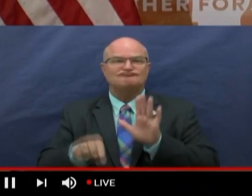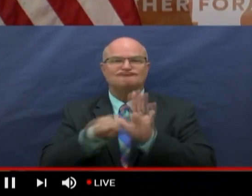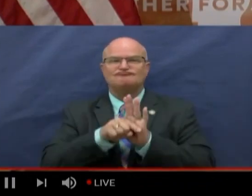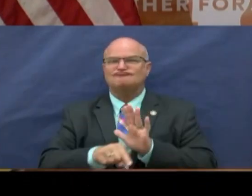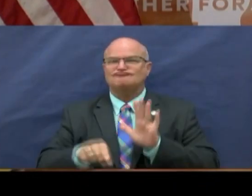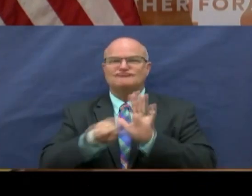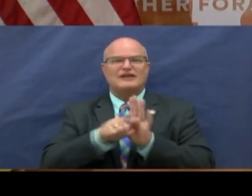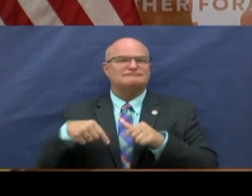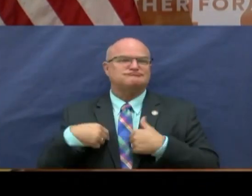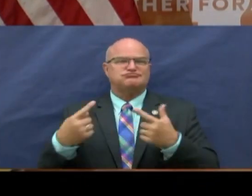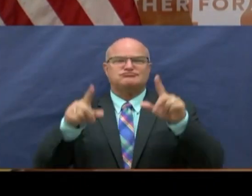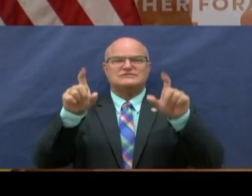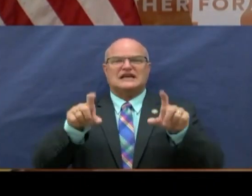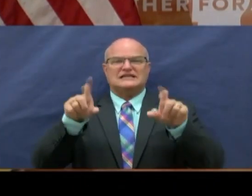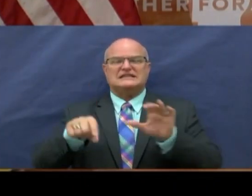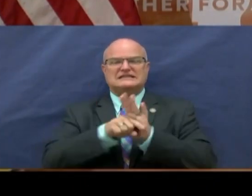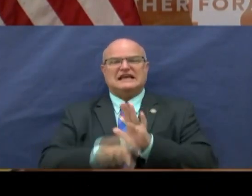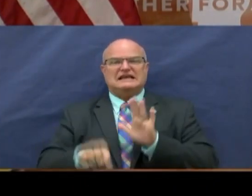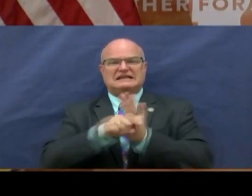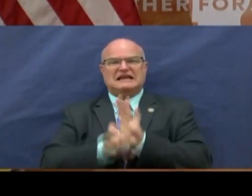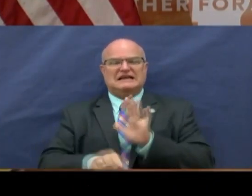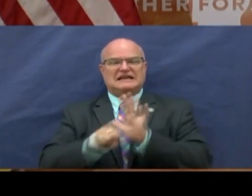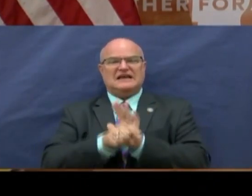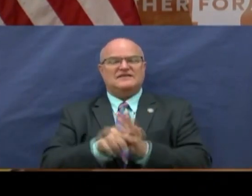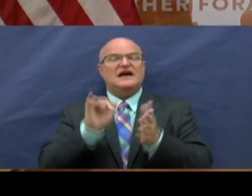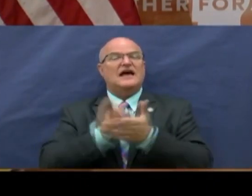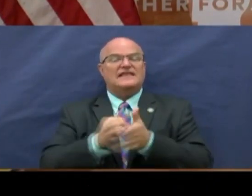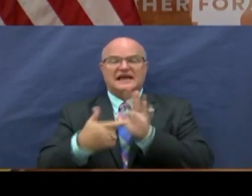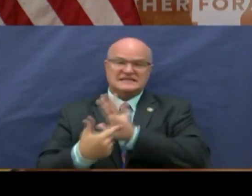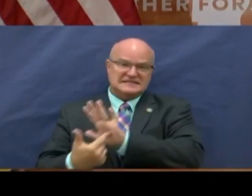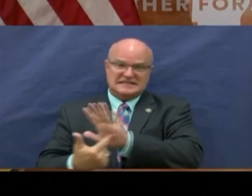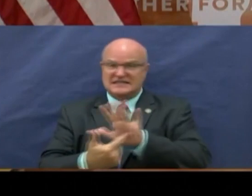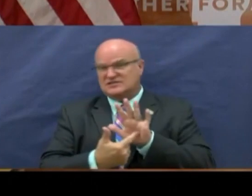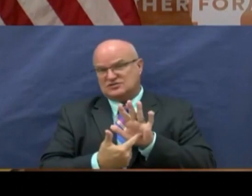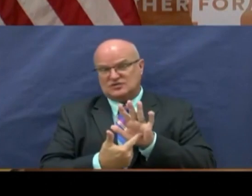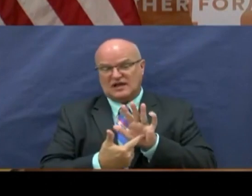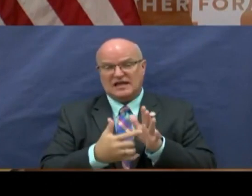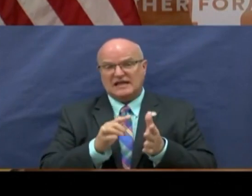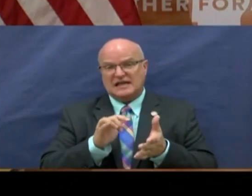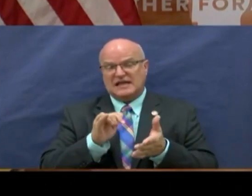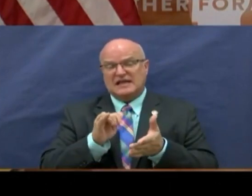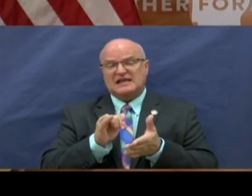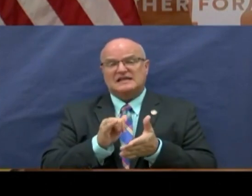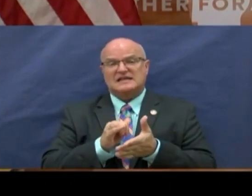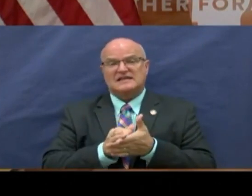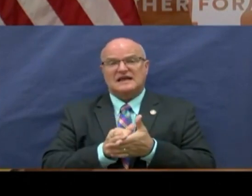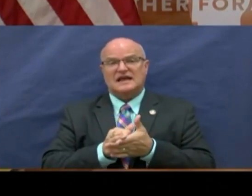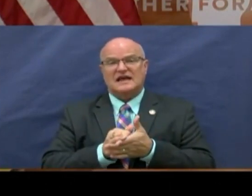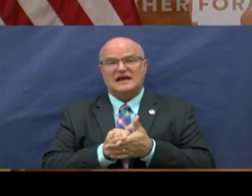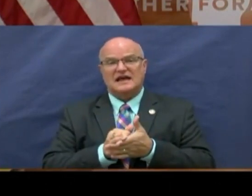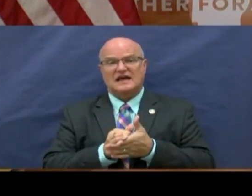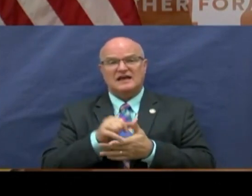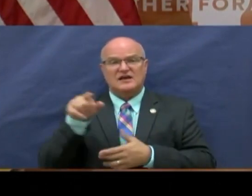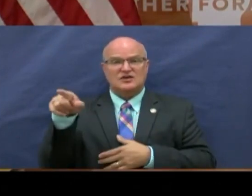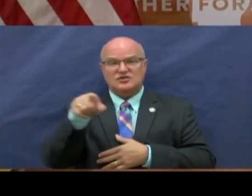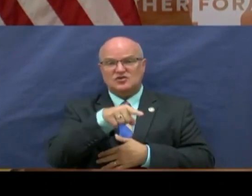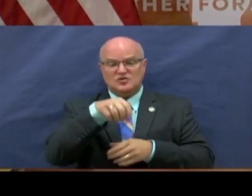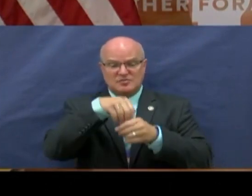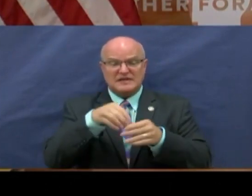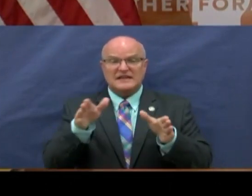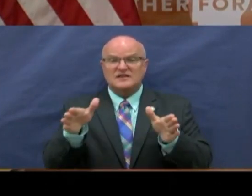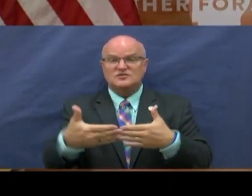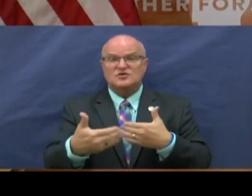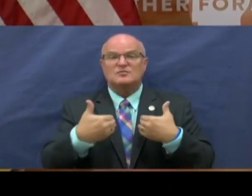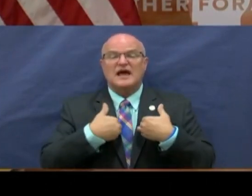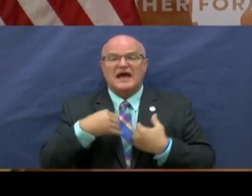through all my tests, and that illustrates that you have been in this room in which we have